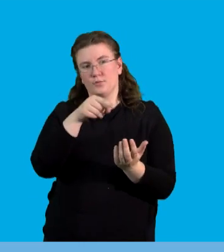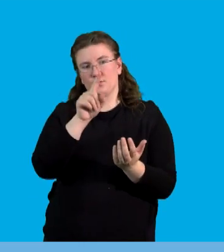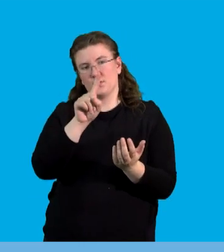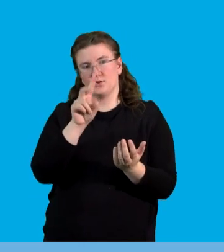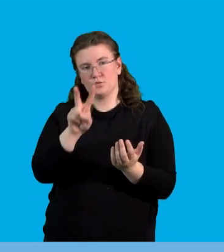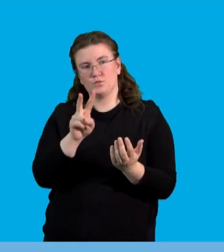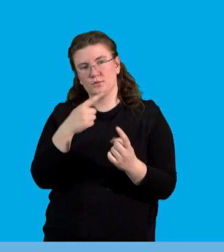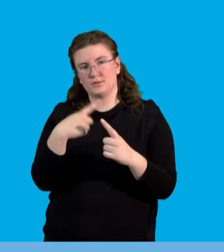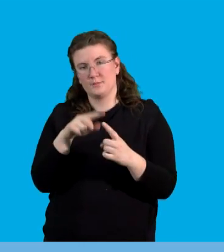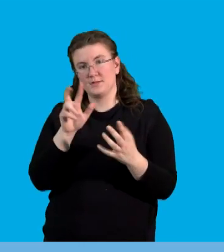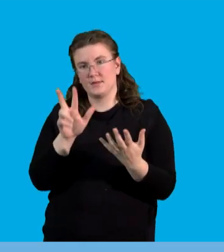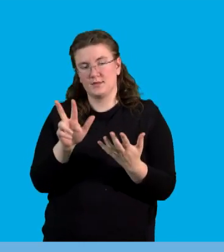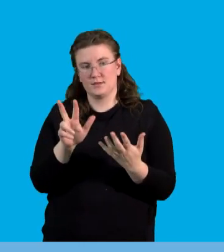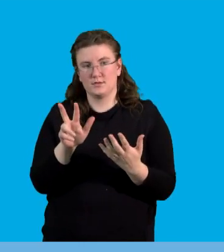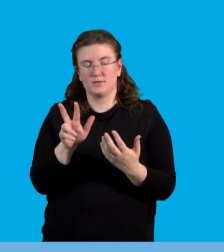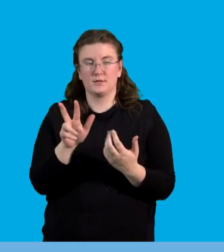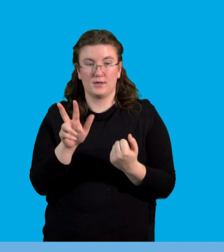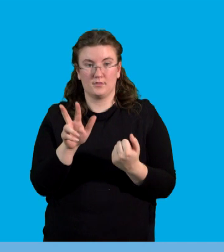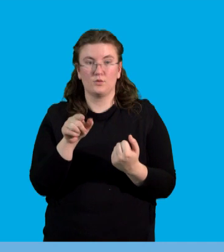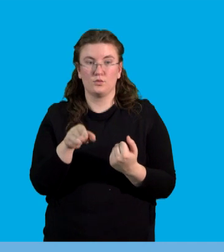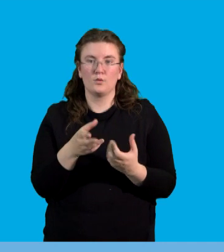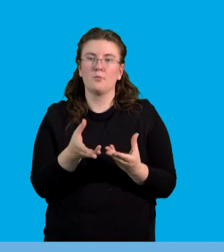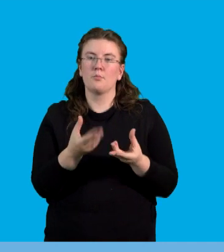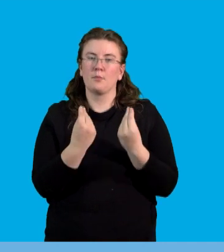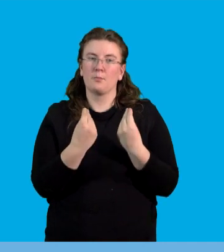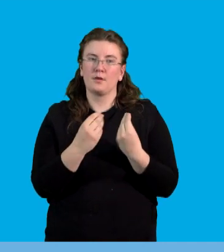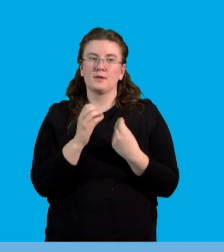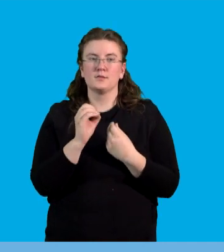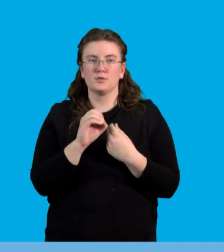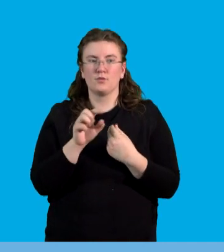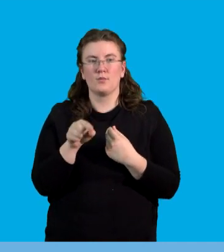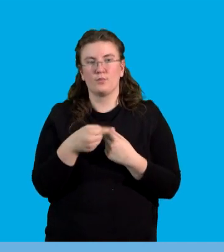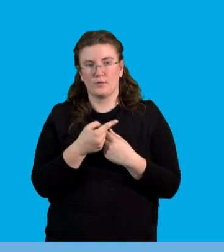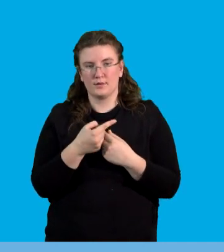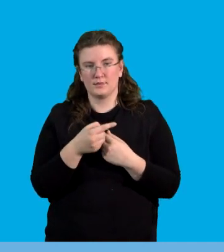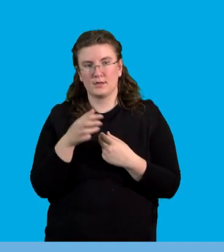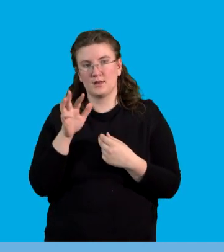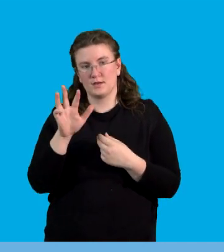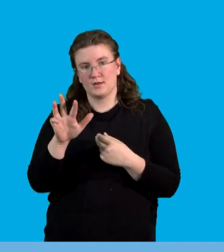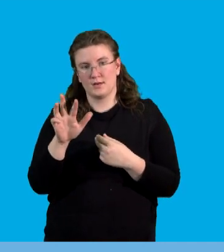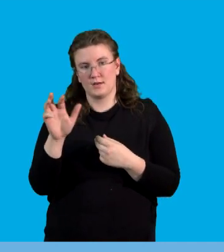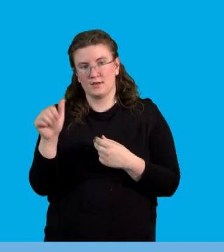calculator, 0.12 multiplied by 8, you are going to get a